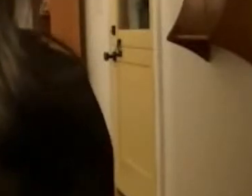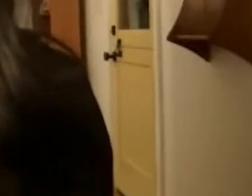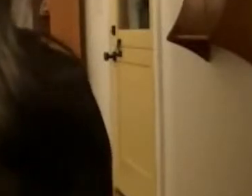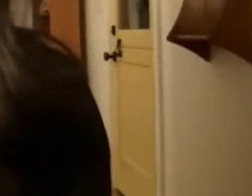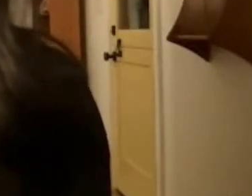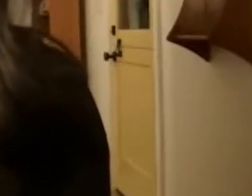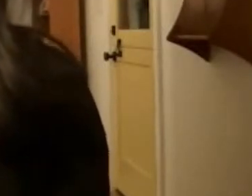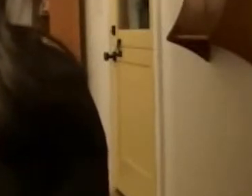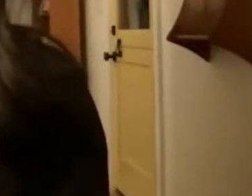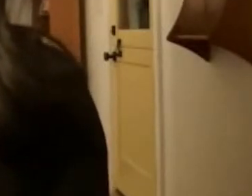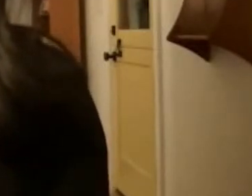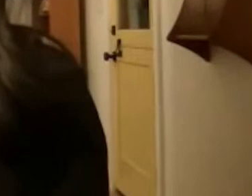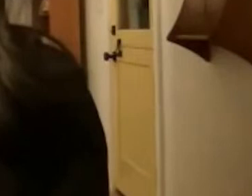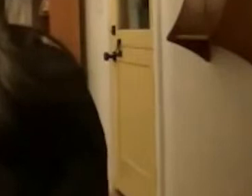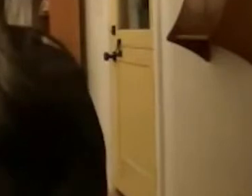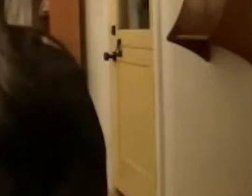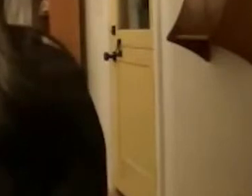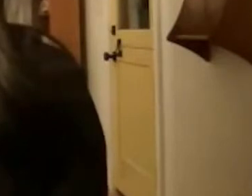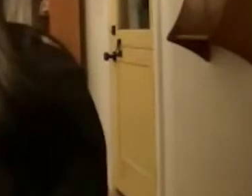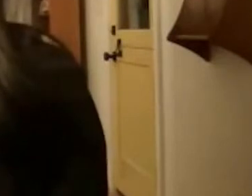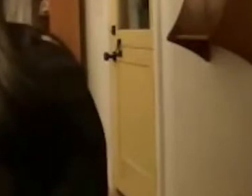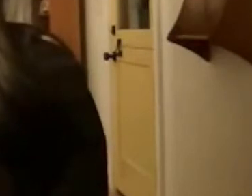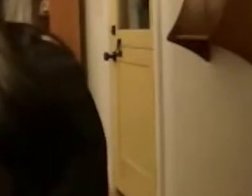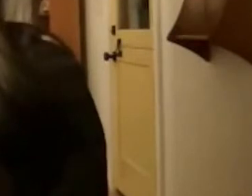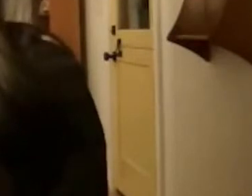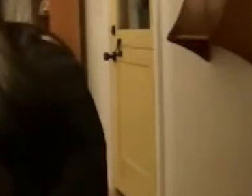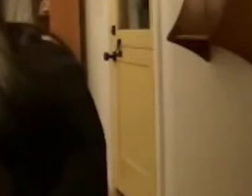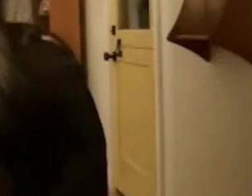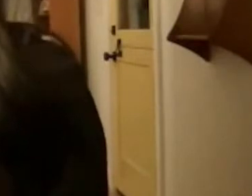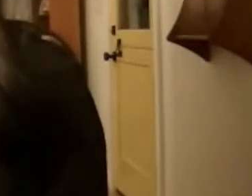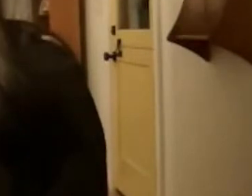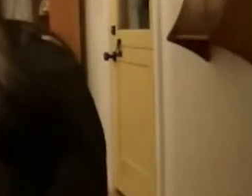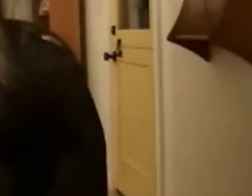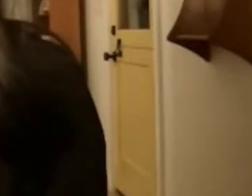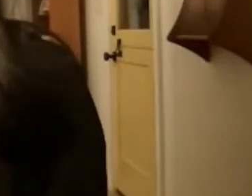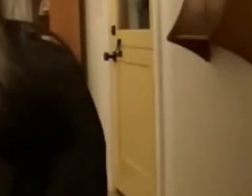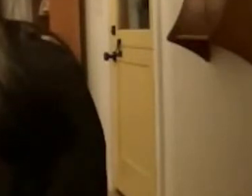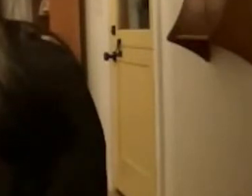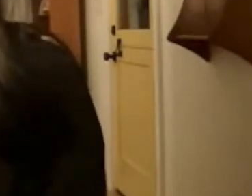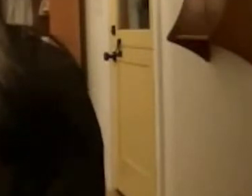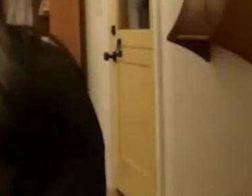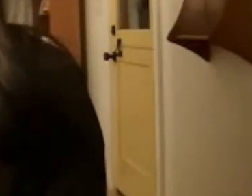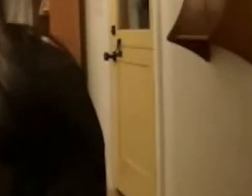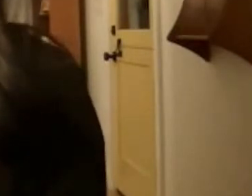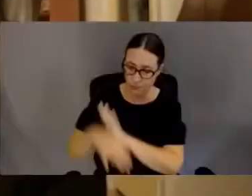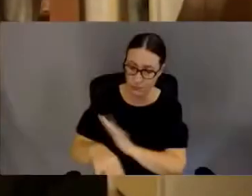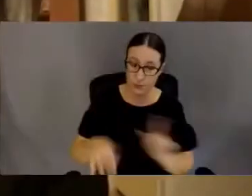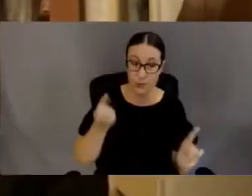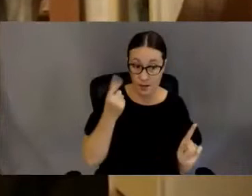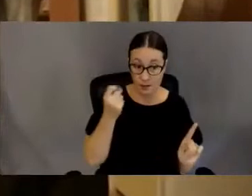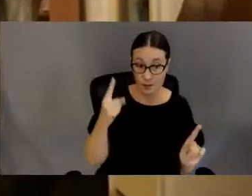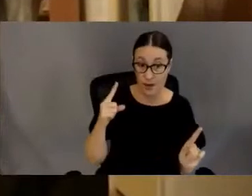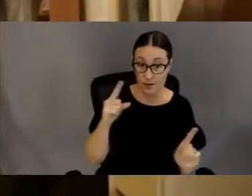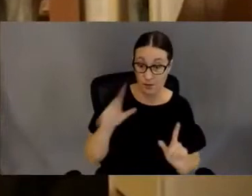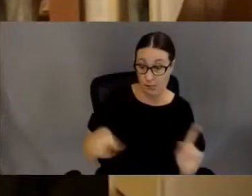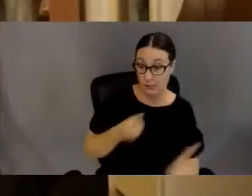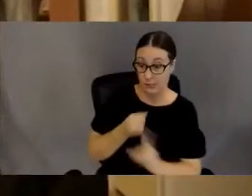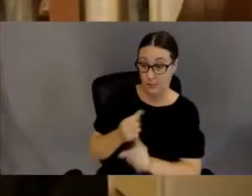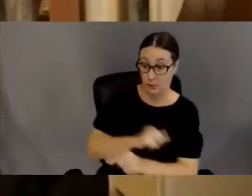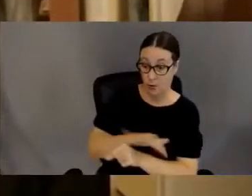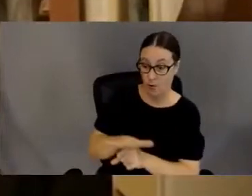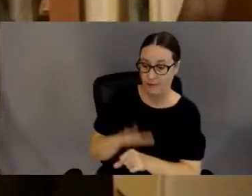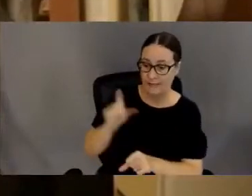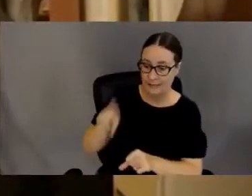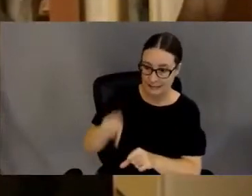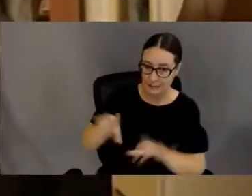really learned from the Great Recession, and so they knew that when COVID hit, they had to act. The American Rescue Plan